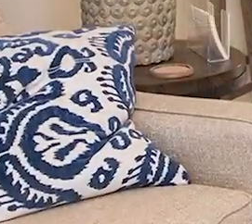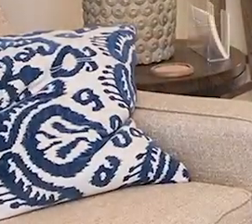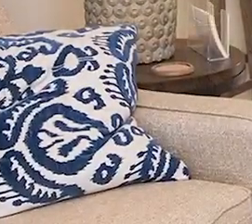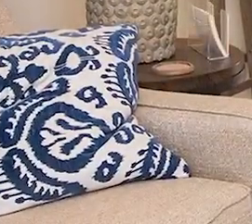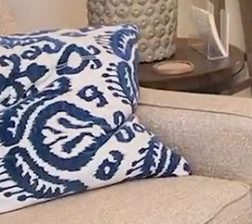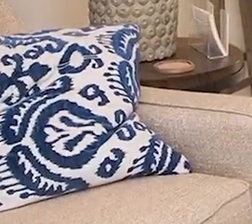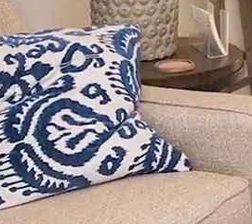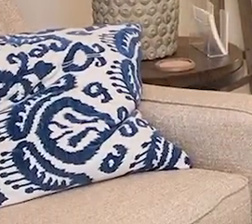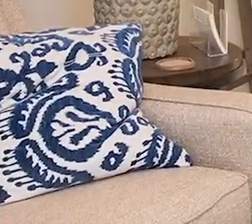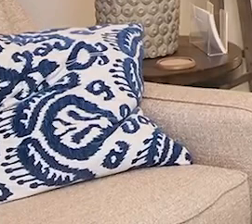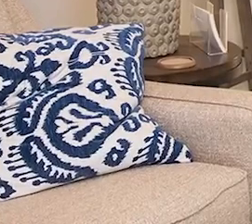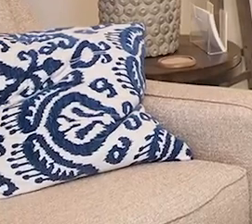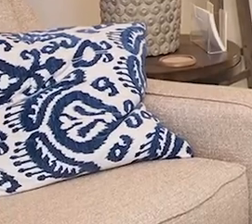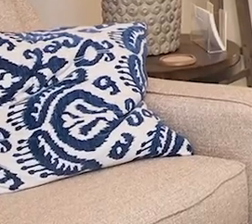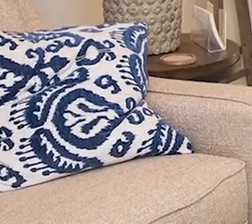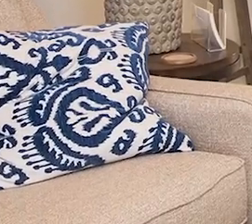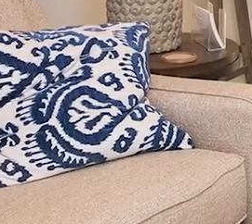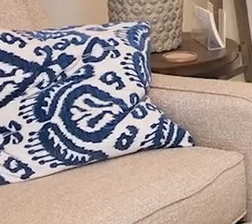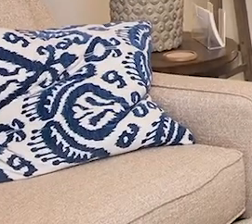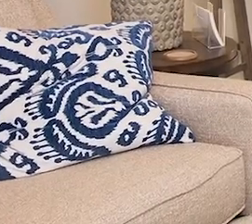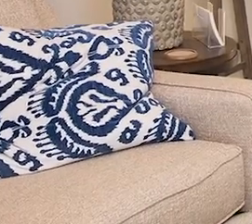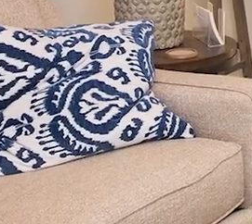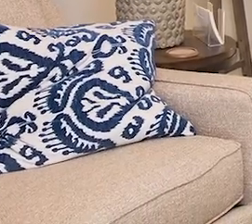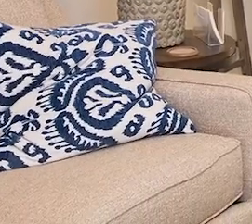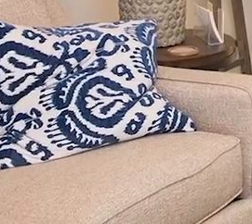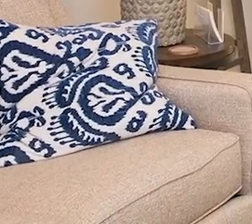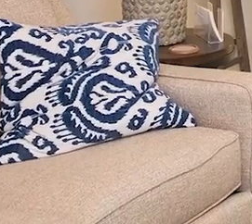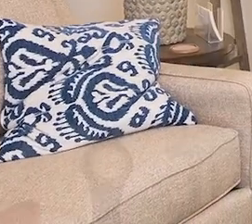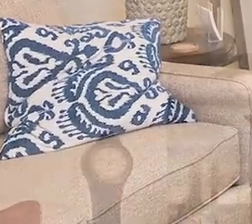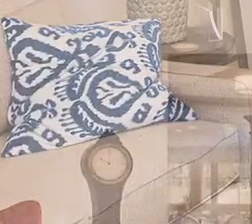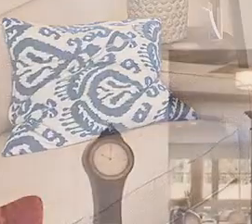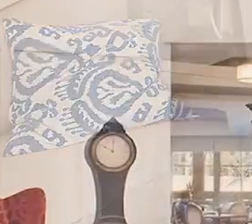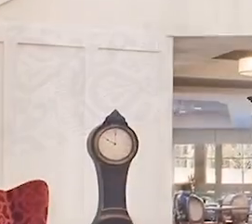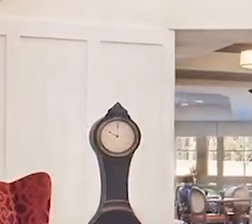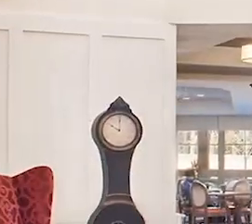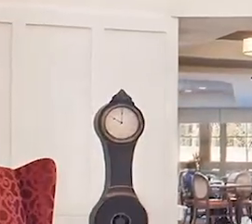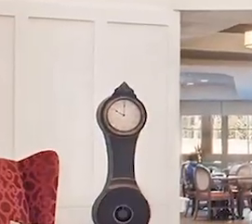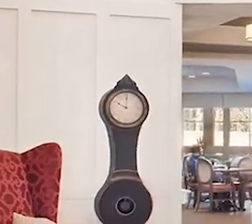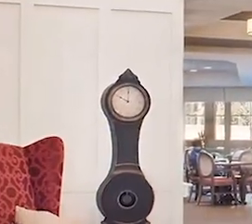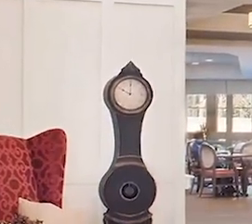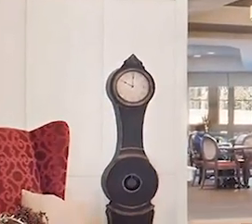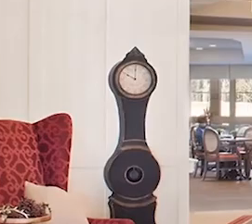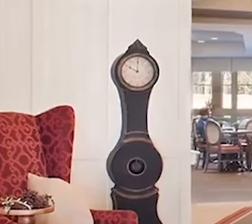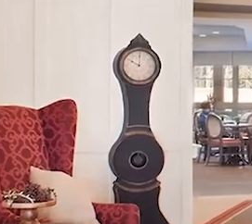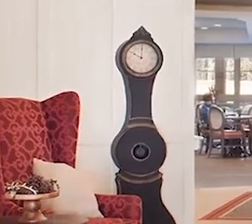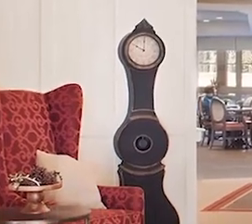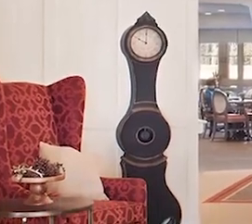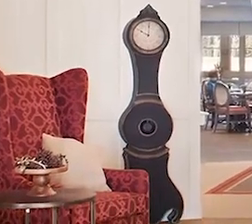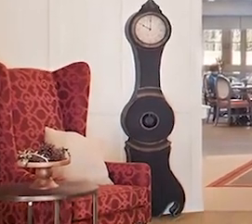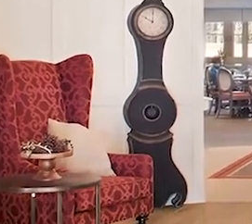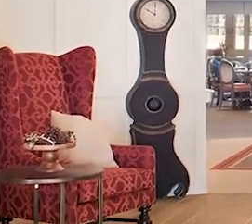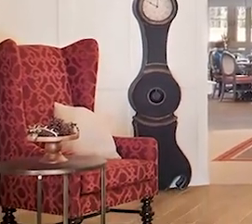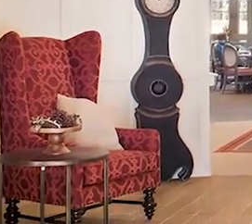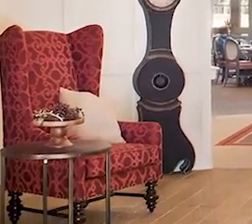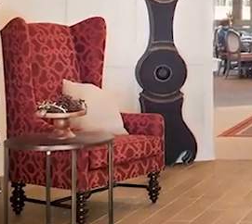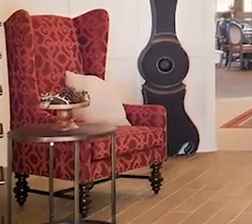the benefits of a full-service community with easy access to fabulous dining, entertainment, and shopping. Stroudwater Lodge is